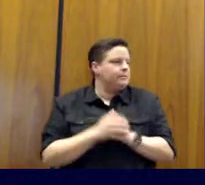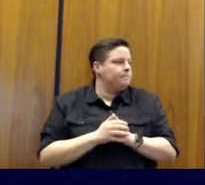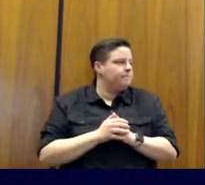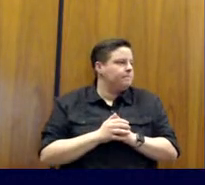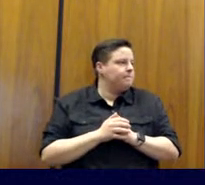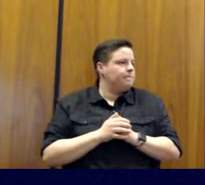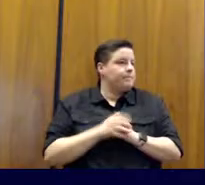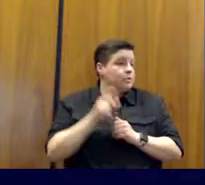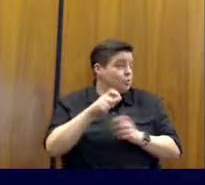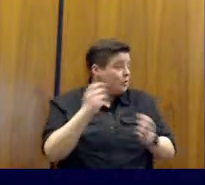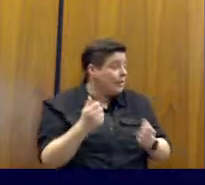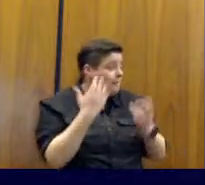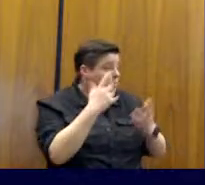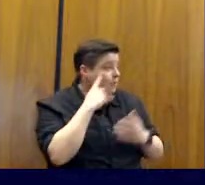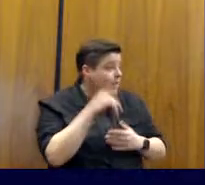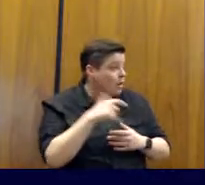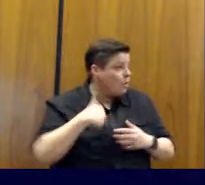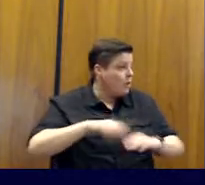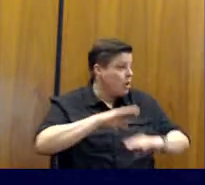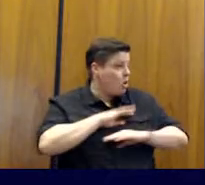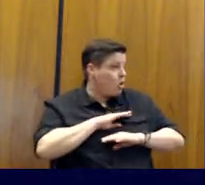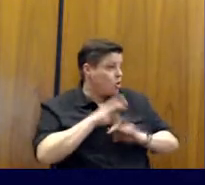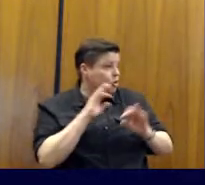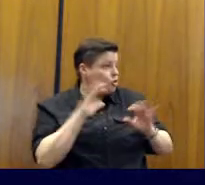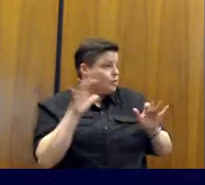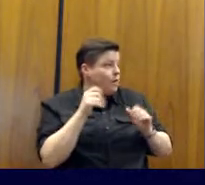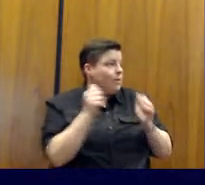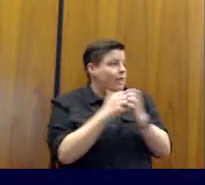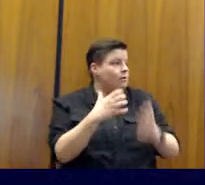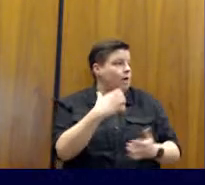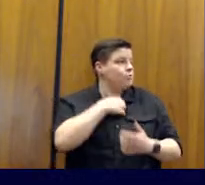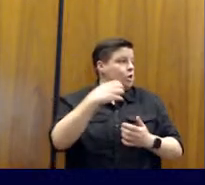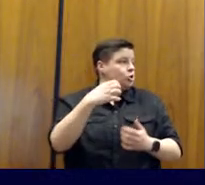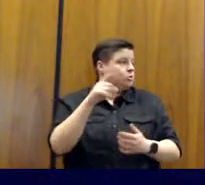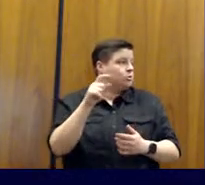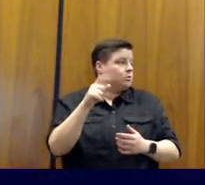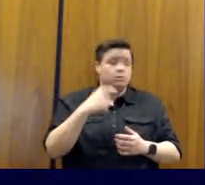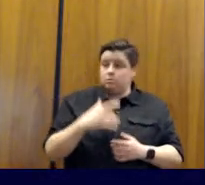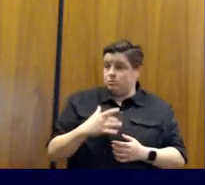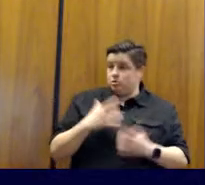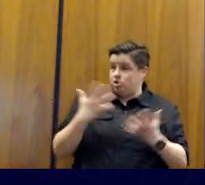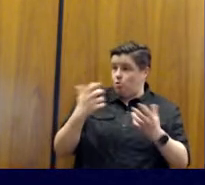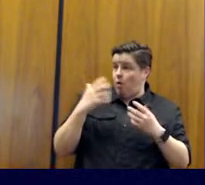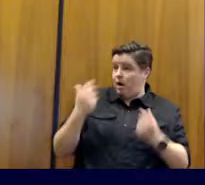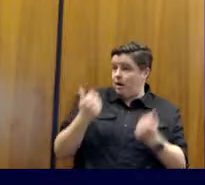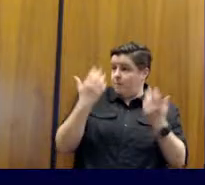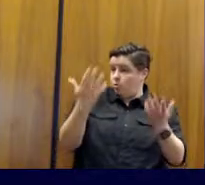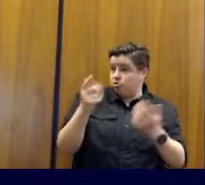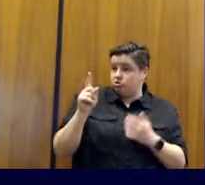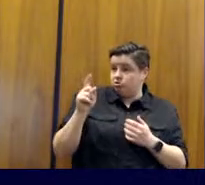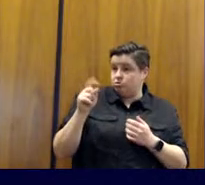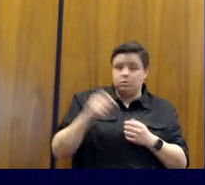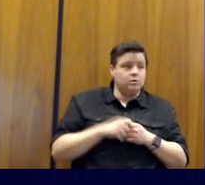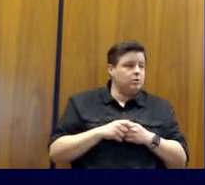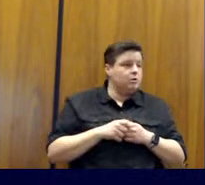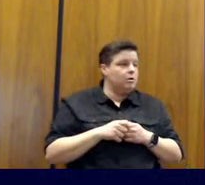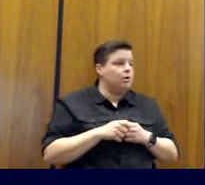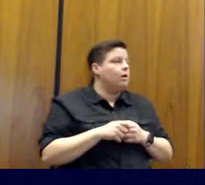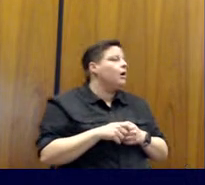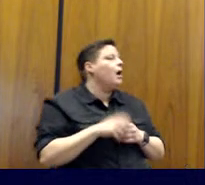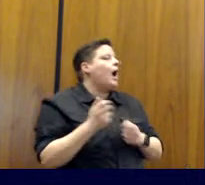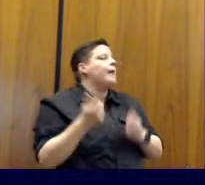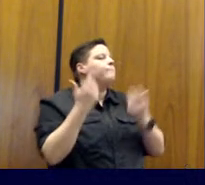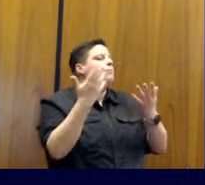Do you need a motion on that, or are we good just to do it without objection? If you would like to put a motion forward. I'll move that we postpone